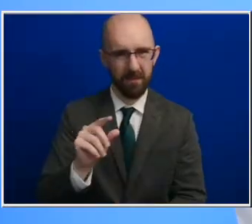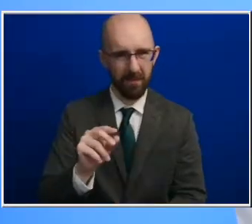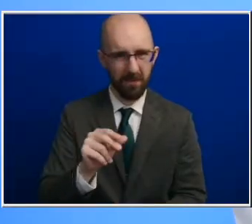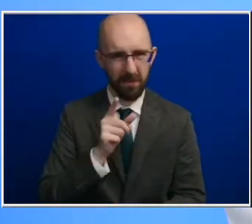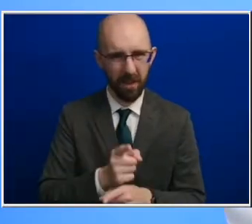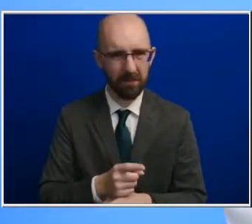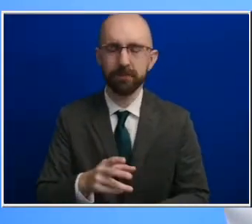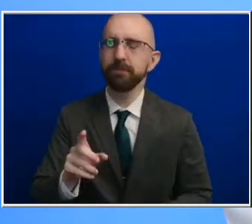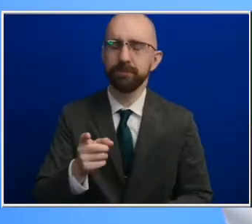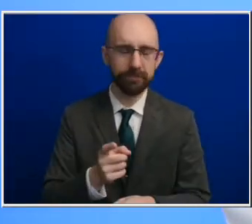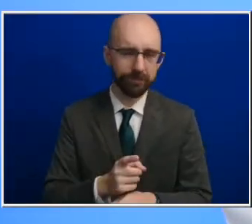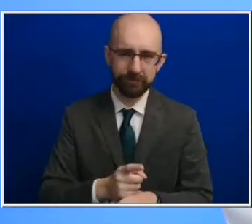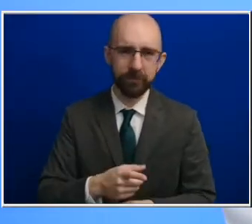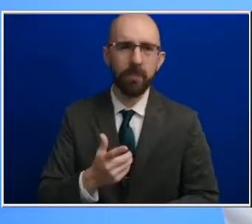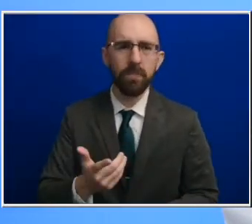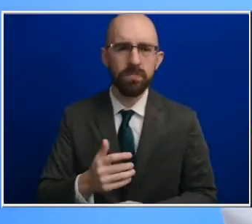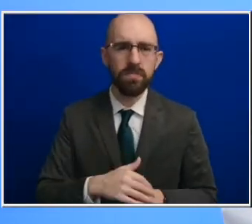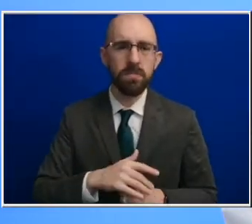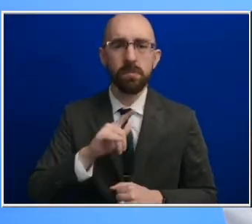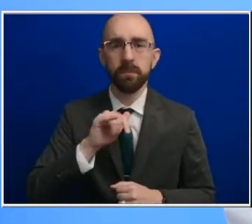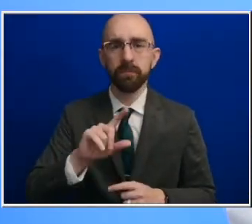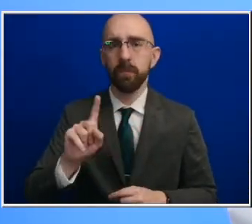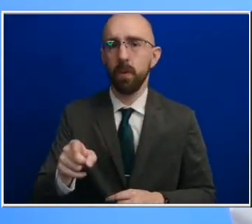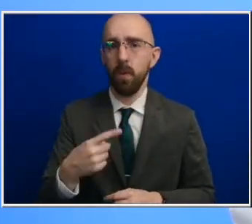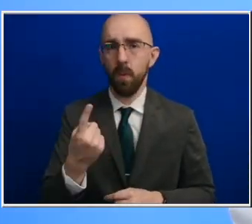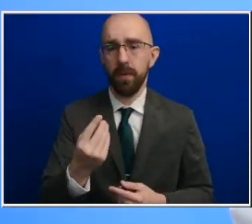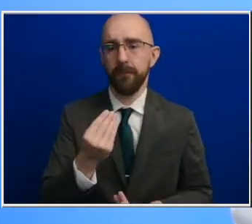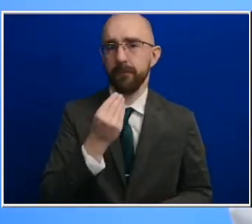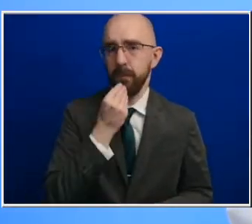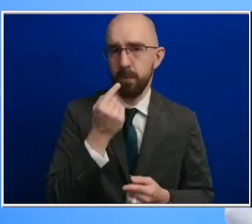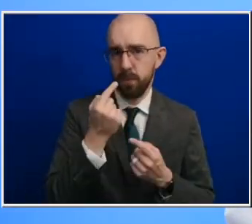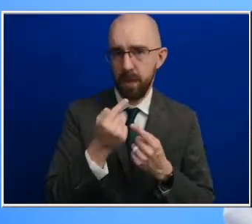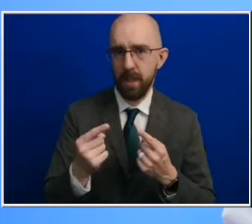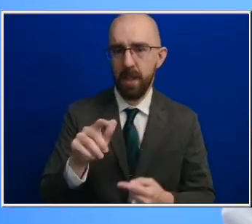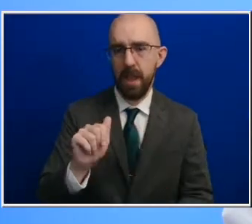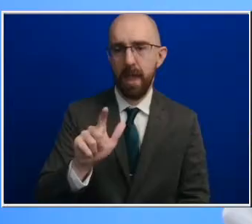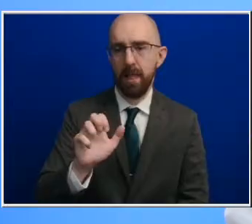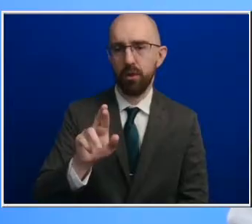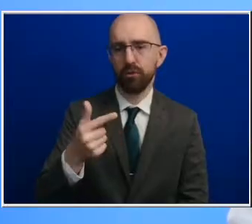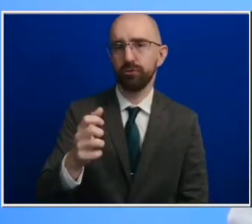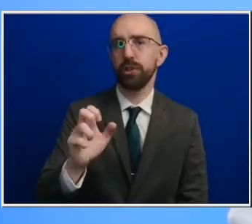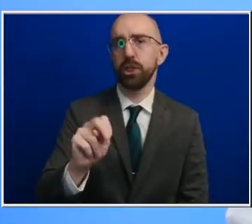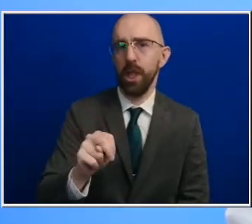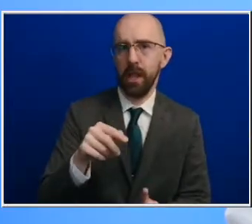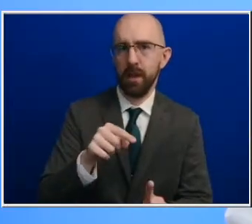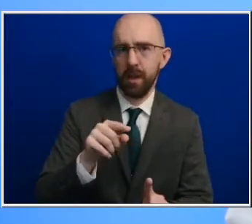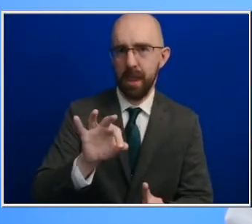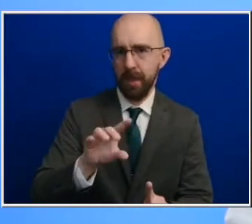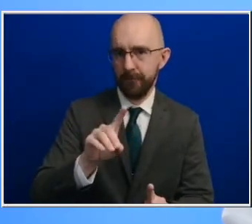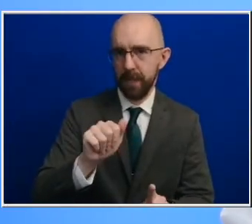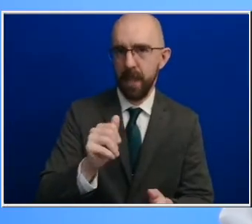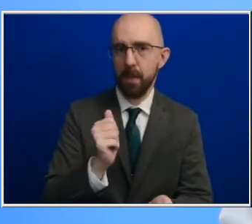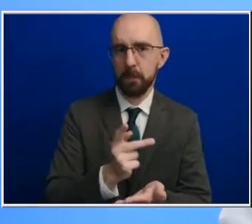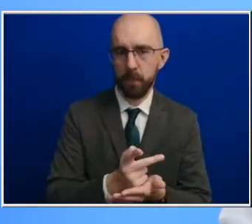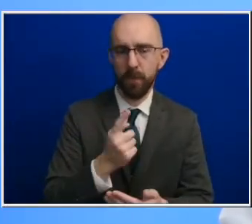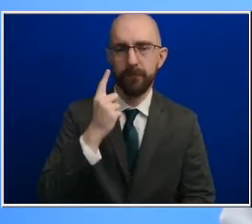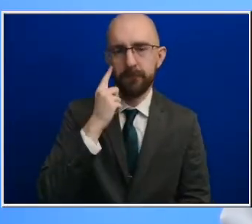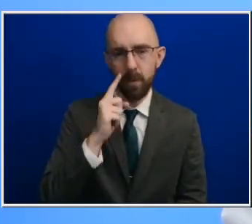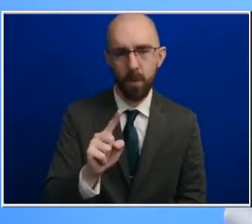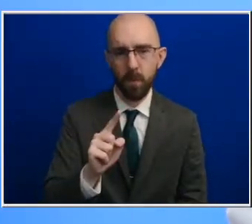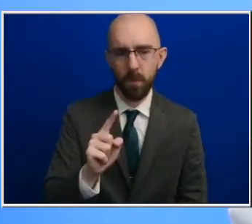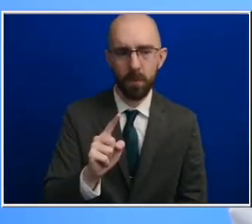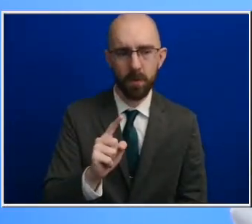actually the only food allergen that is FDA approved for